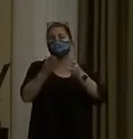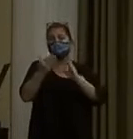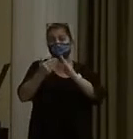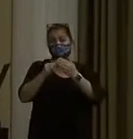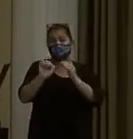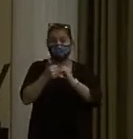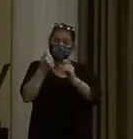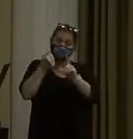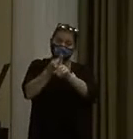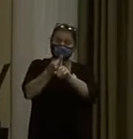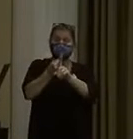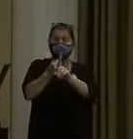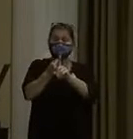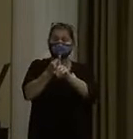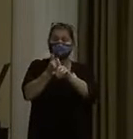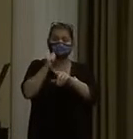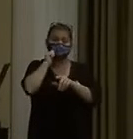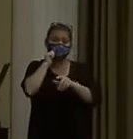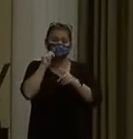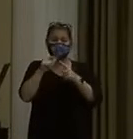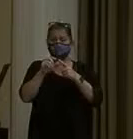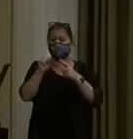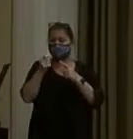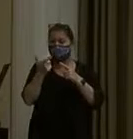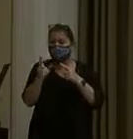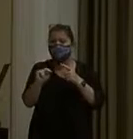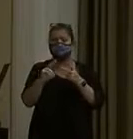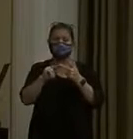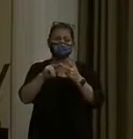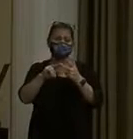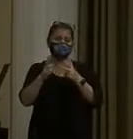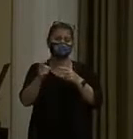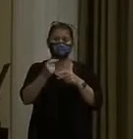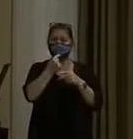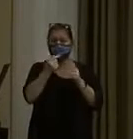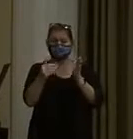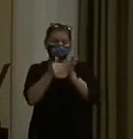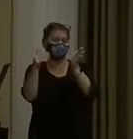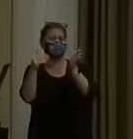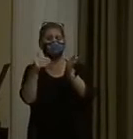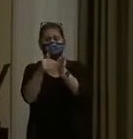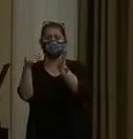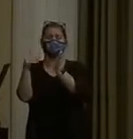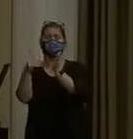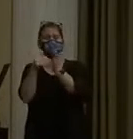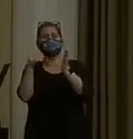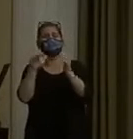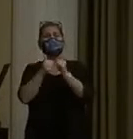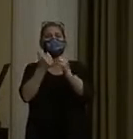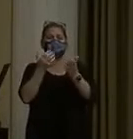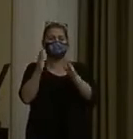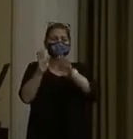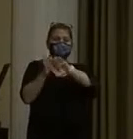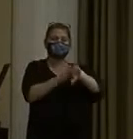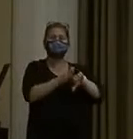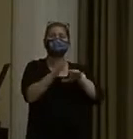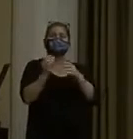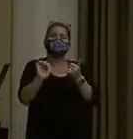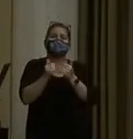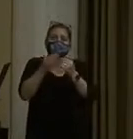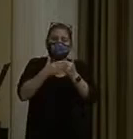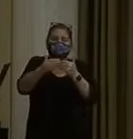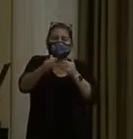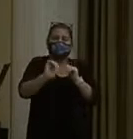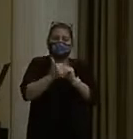how they lend racism, sexism, classism, homophobia a helping hand. So where do we go from there or from